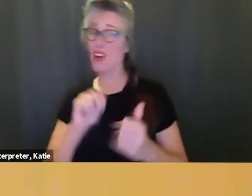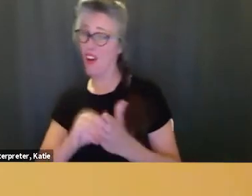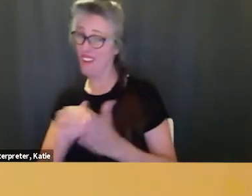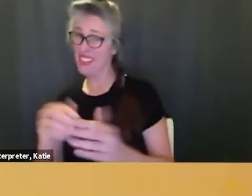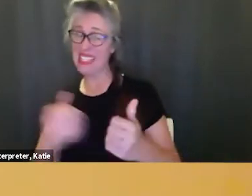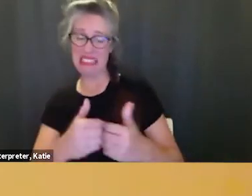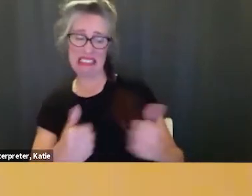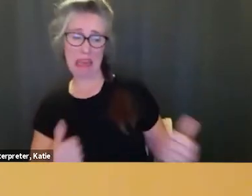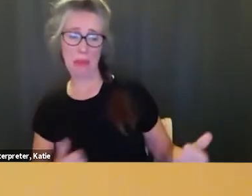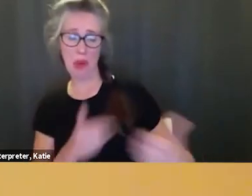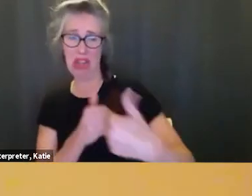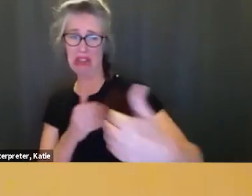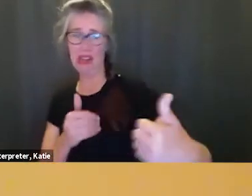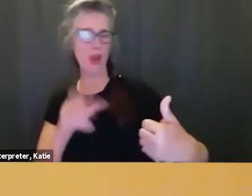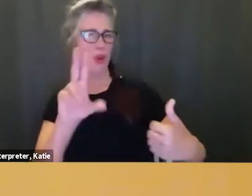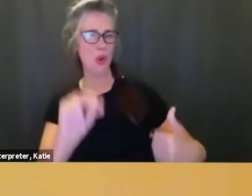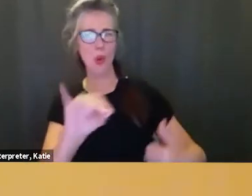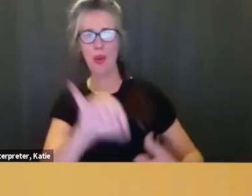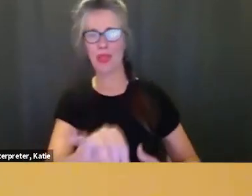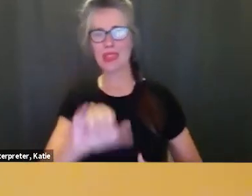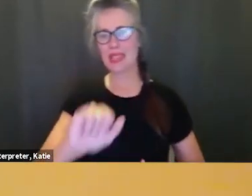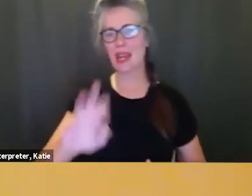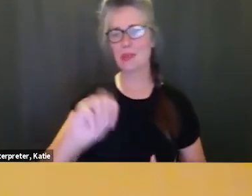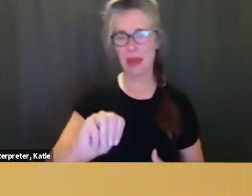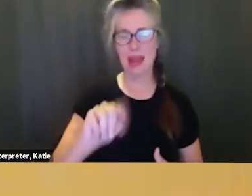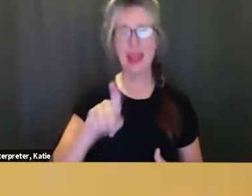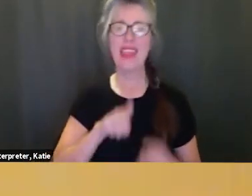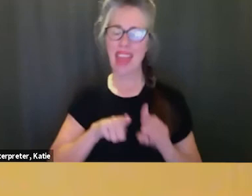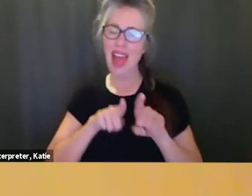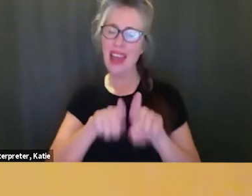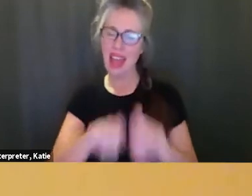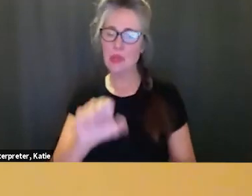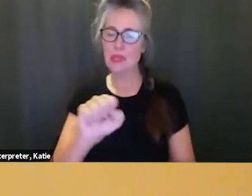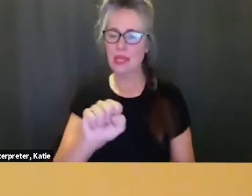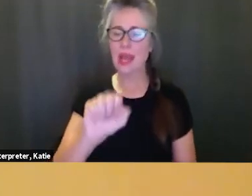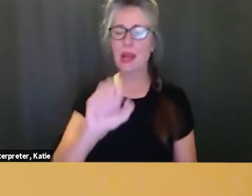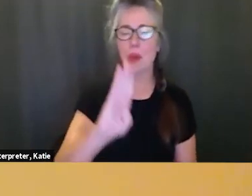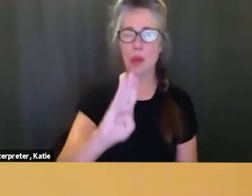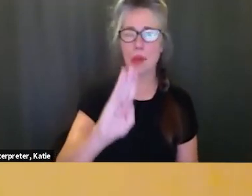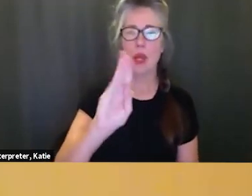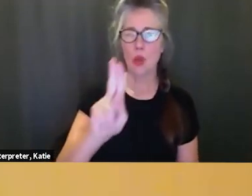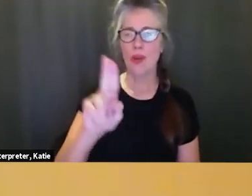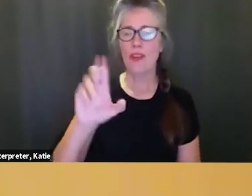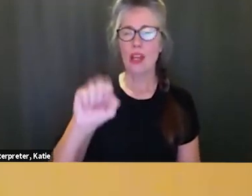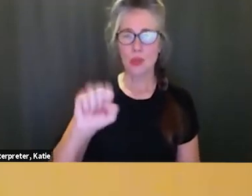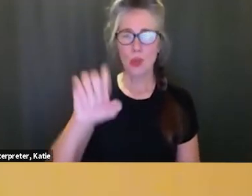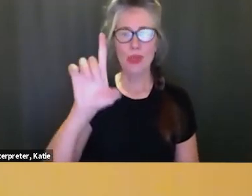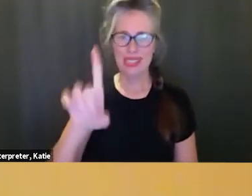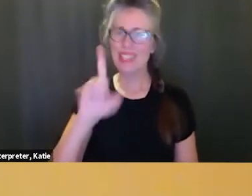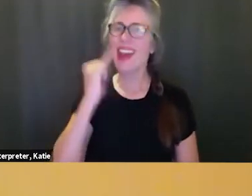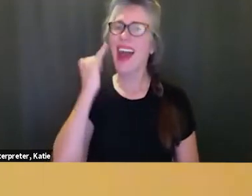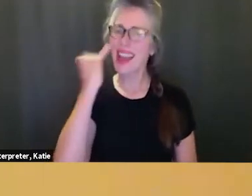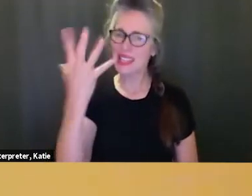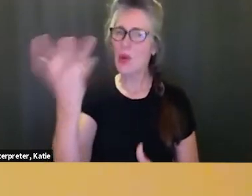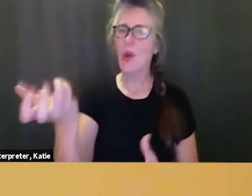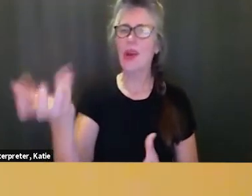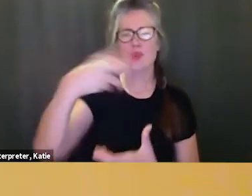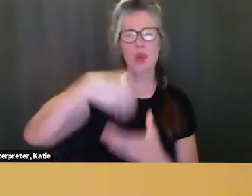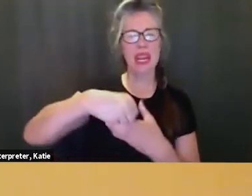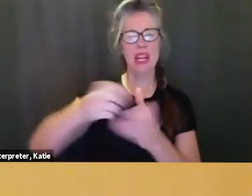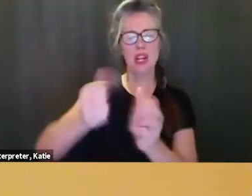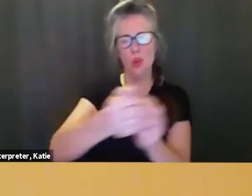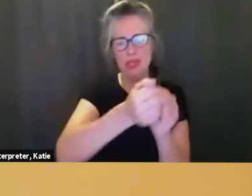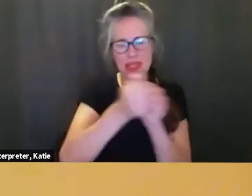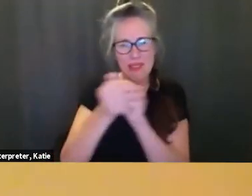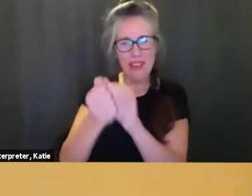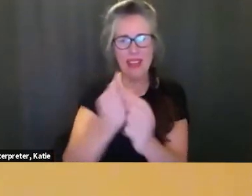and the illustrative math program aligns with Santa Barbara Unified's idea of wanting to be inclusive, particularly in